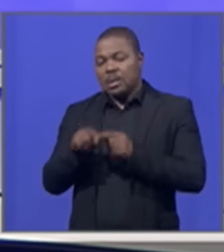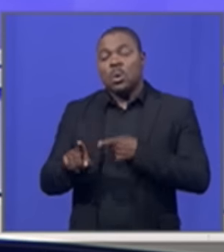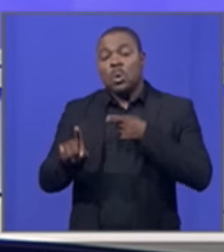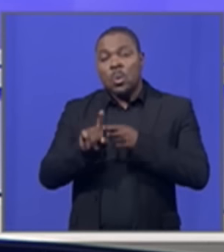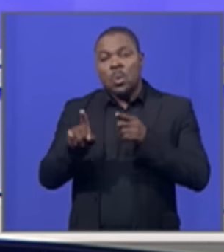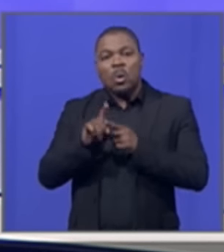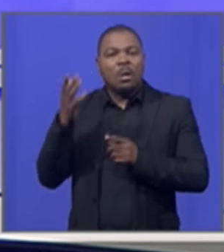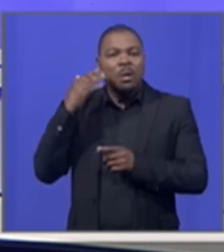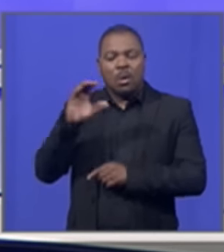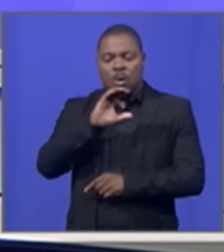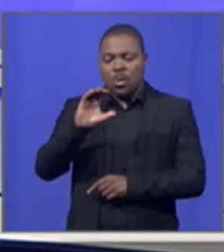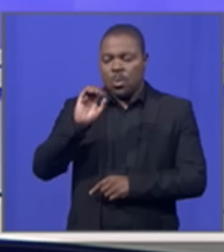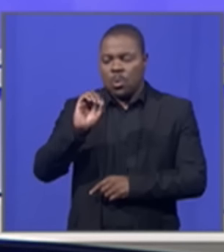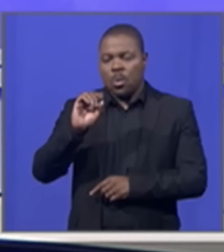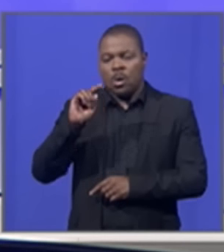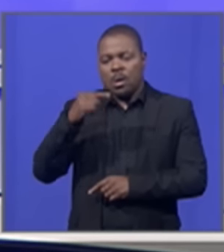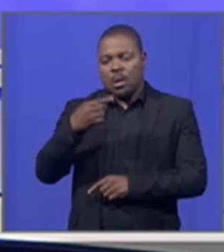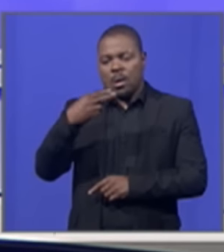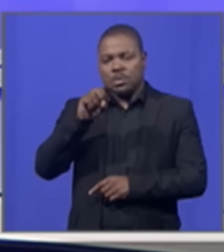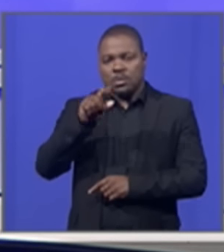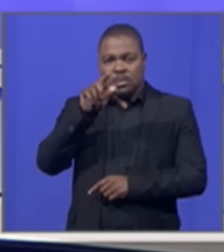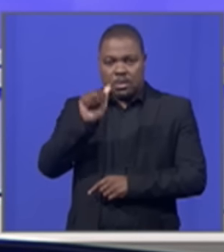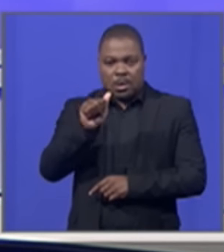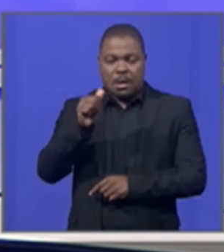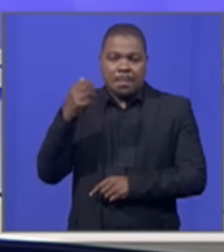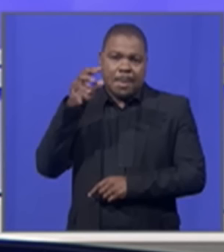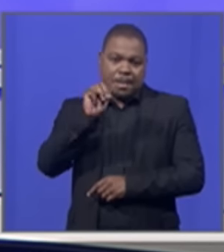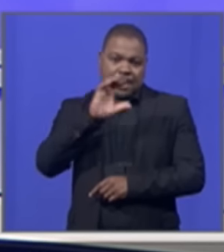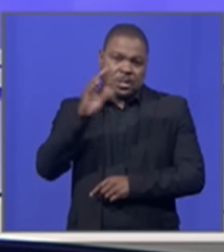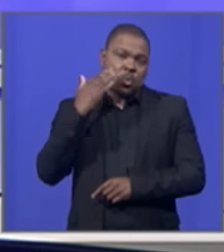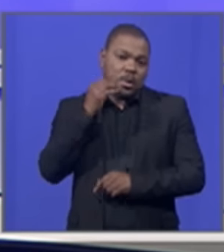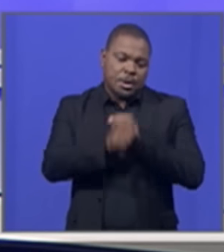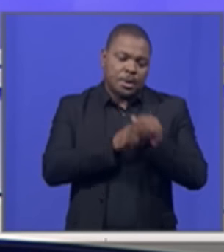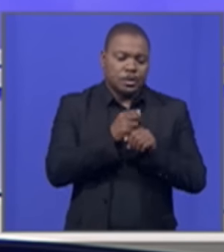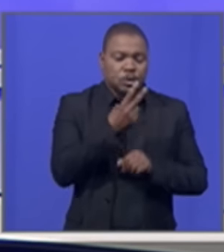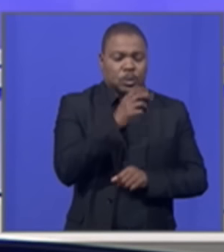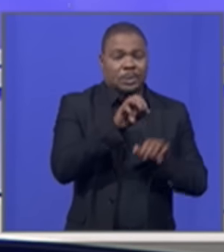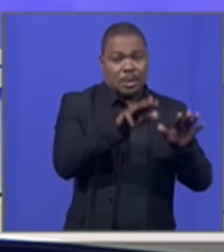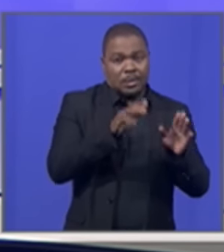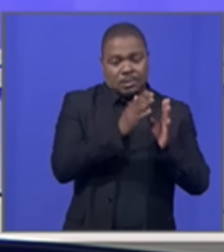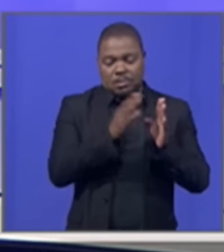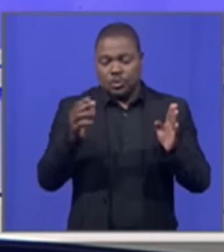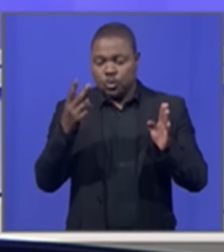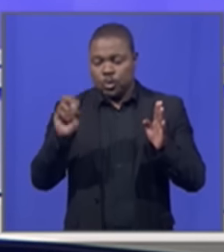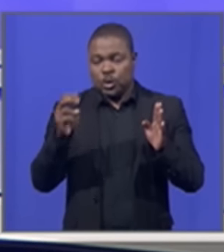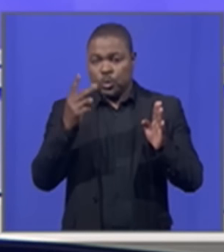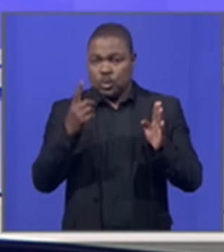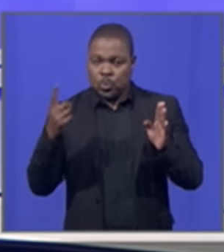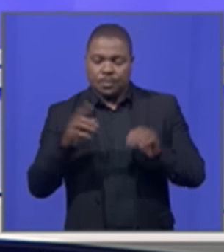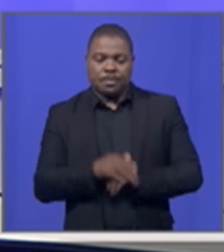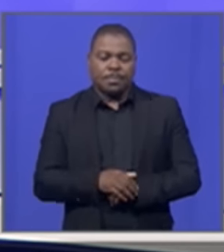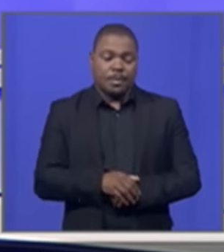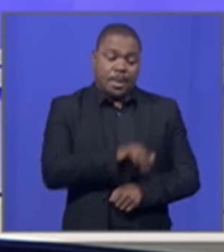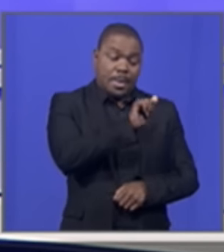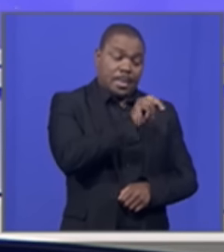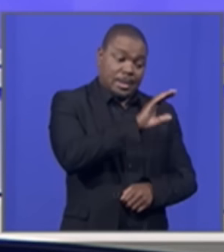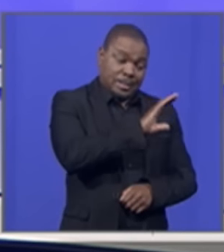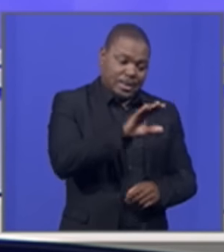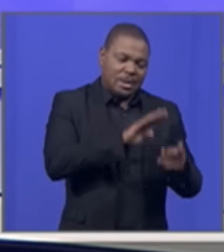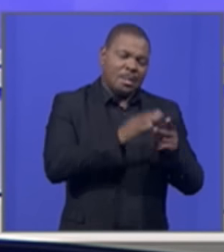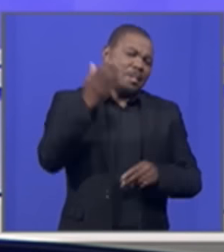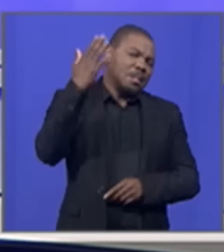molokgotlapetiši wa pušotirišano le merero ya magoši magareng ga ngwaga wa 2019 le 2021. ANC le ditonagolo tše pedi